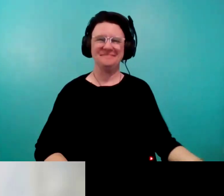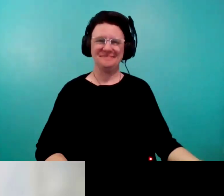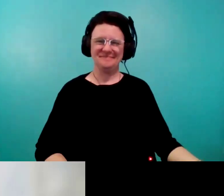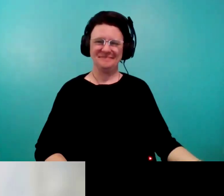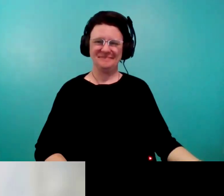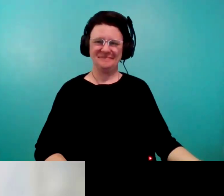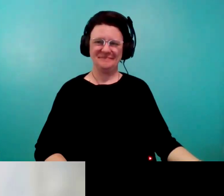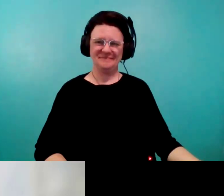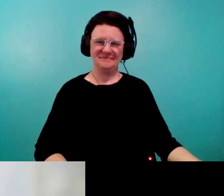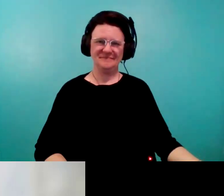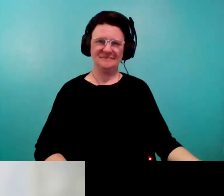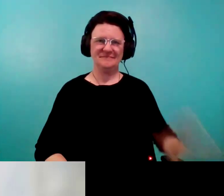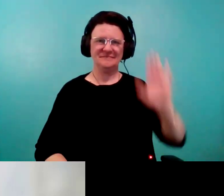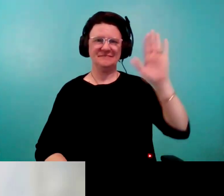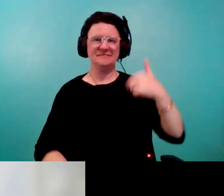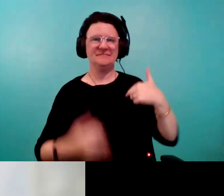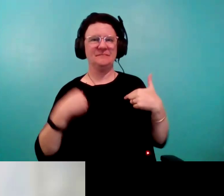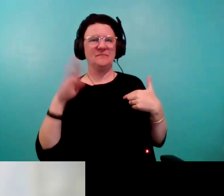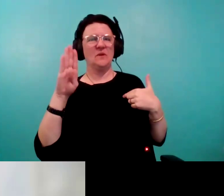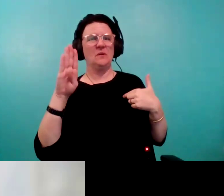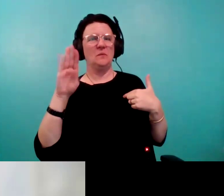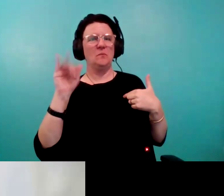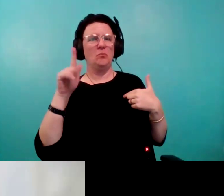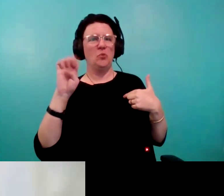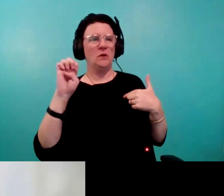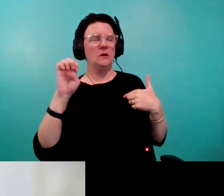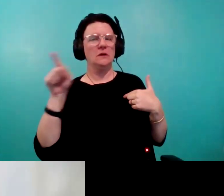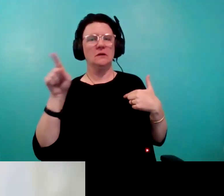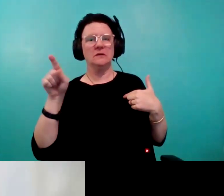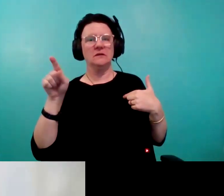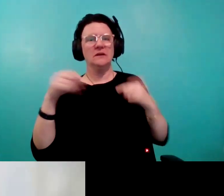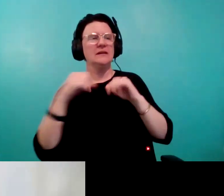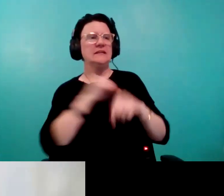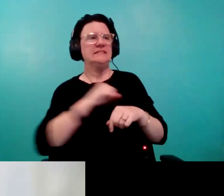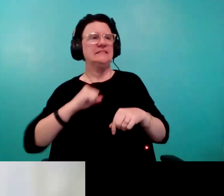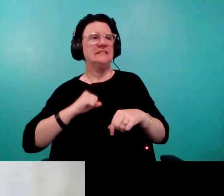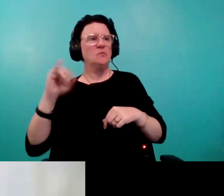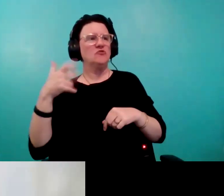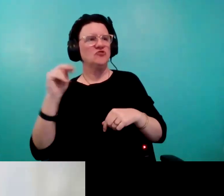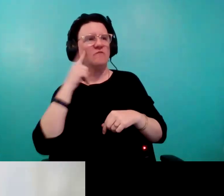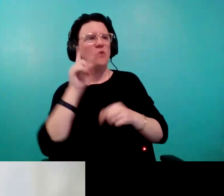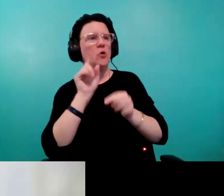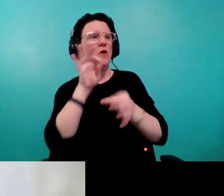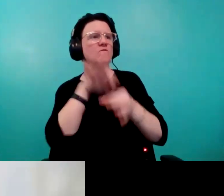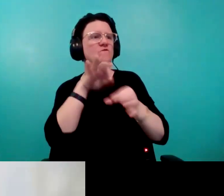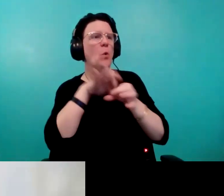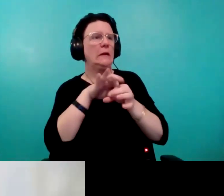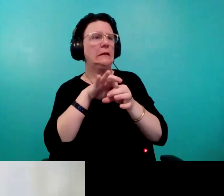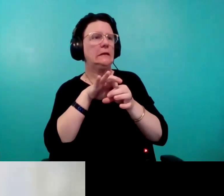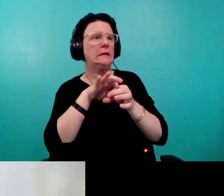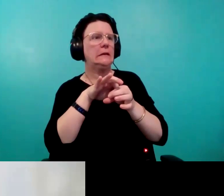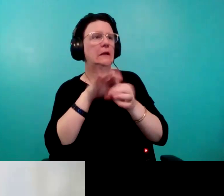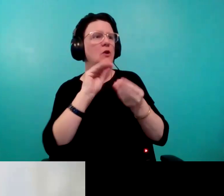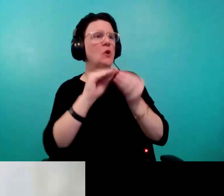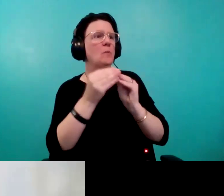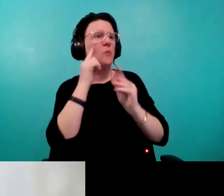you. Carlin, Senator Drone Garrett had a question about the voting turnout for people with disabilities.